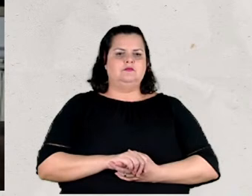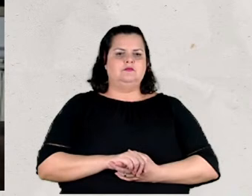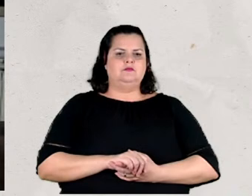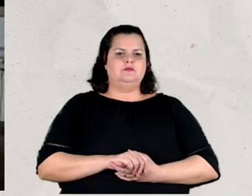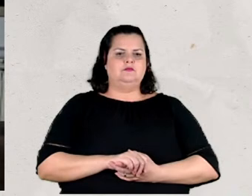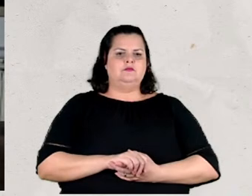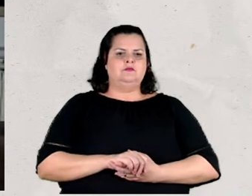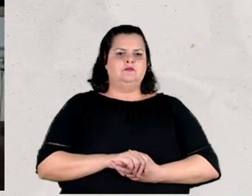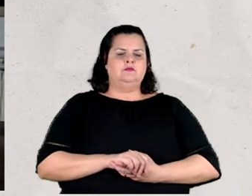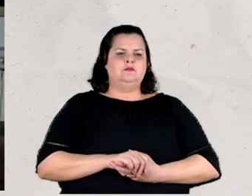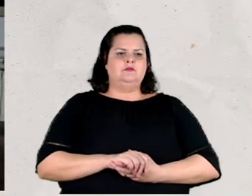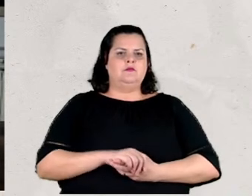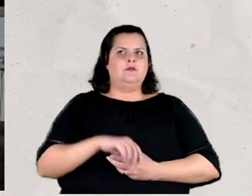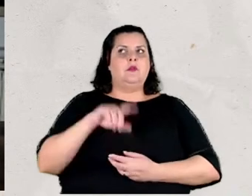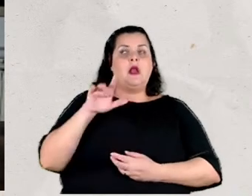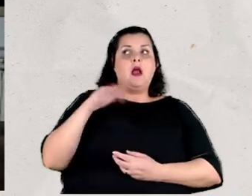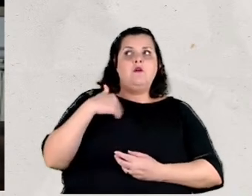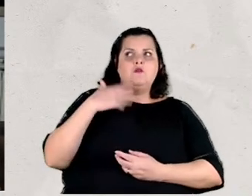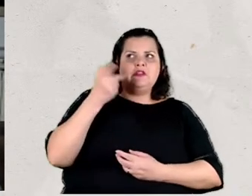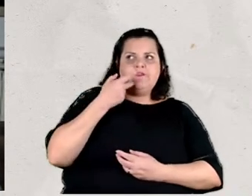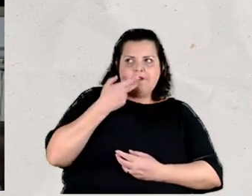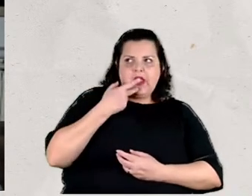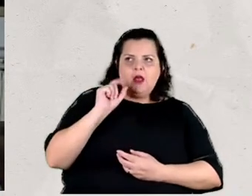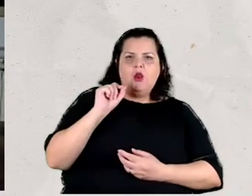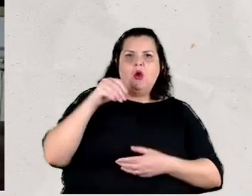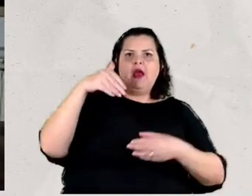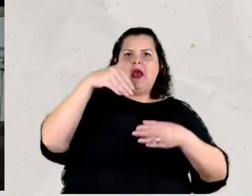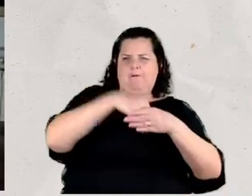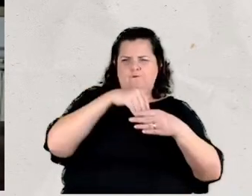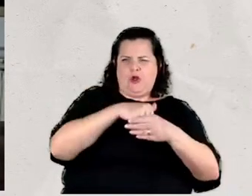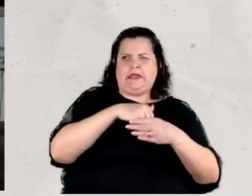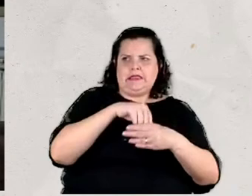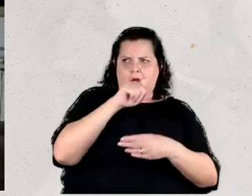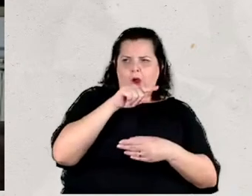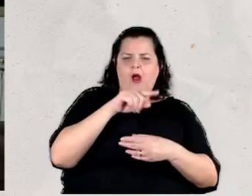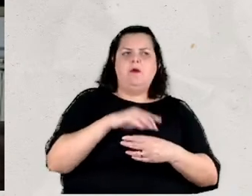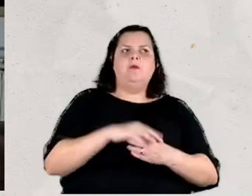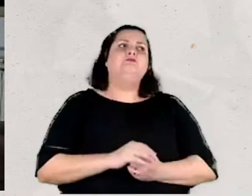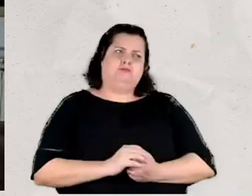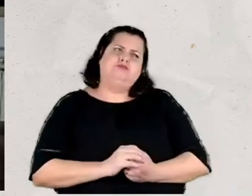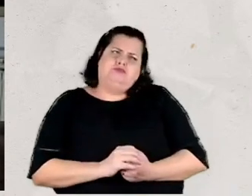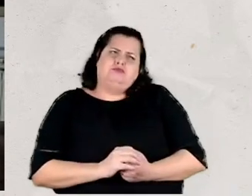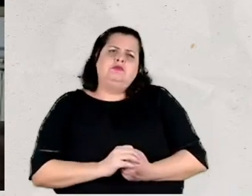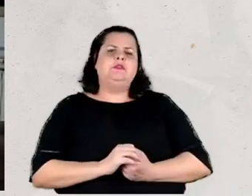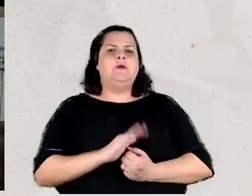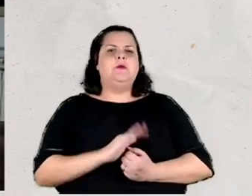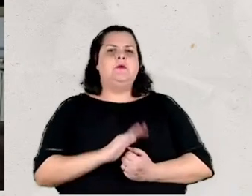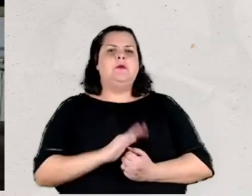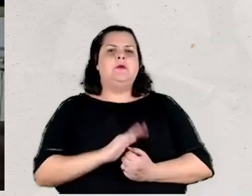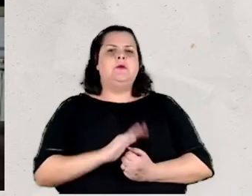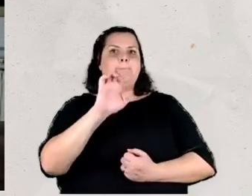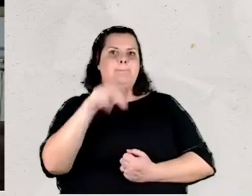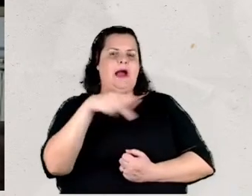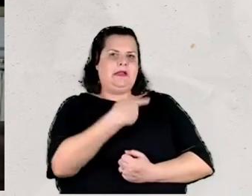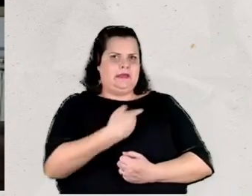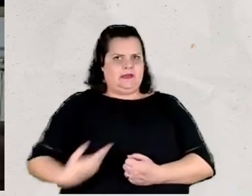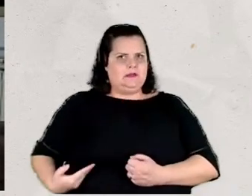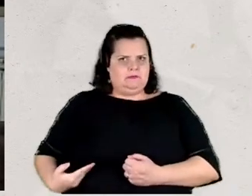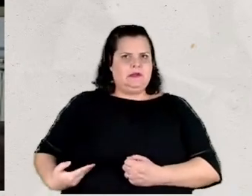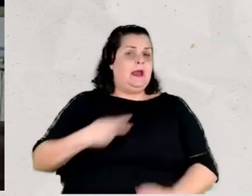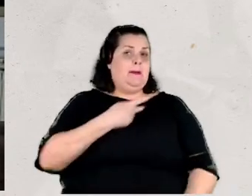it's Biden obviously is hoping that Yair Lapid will